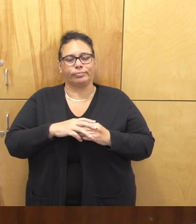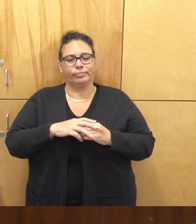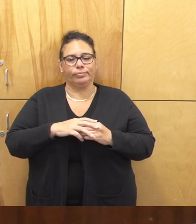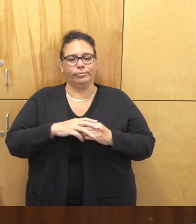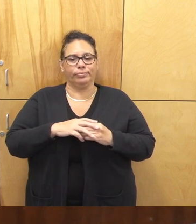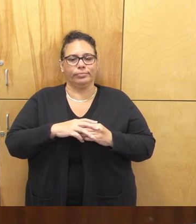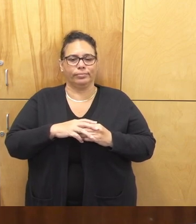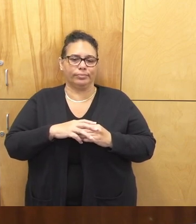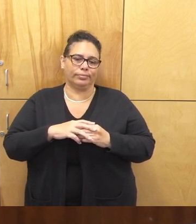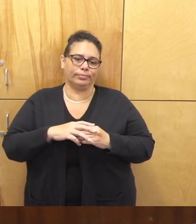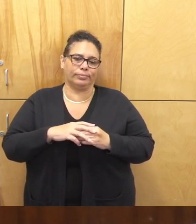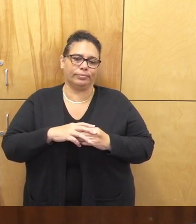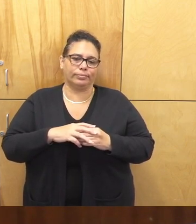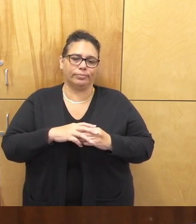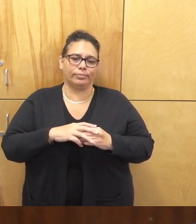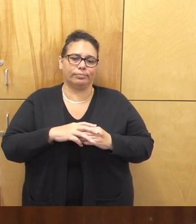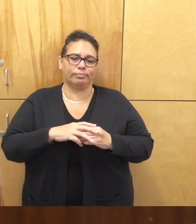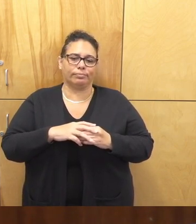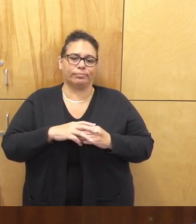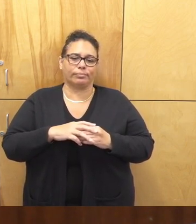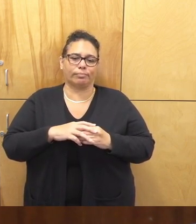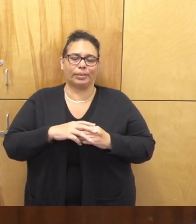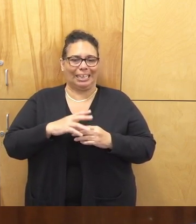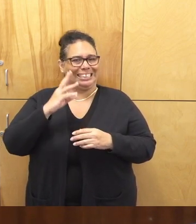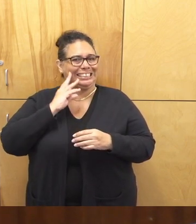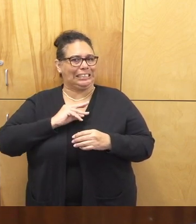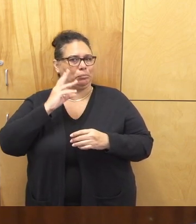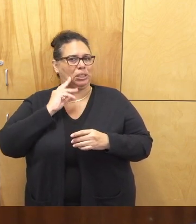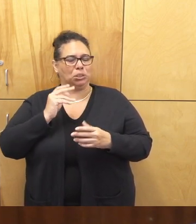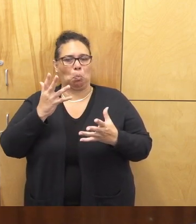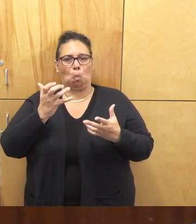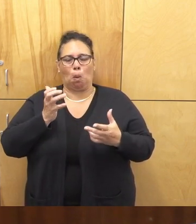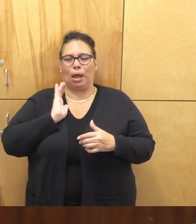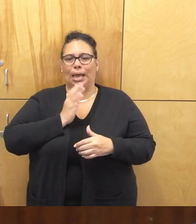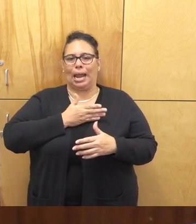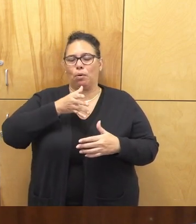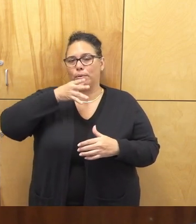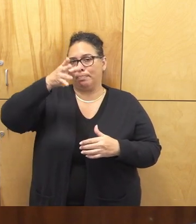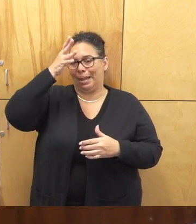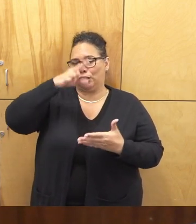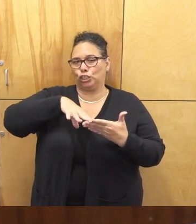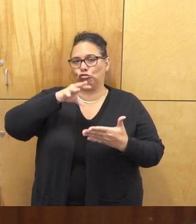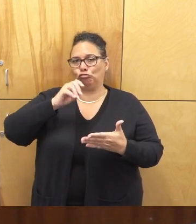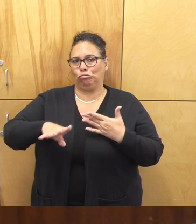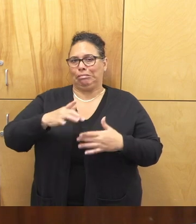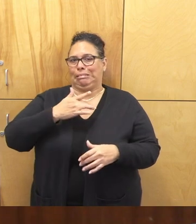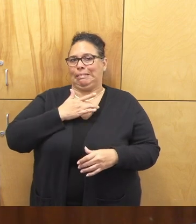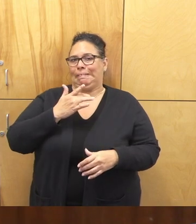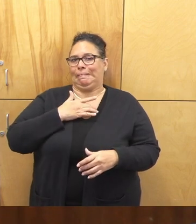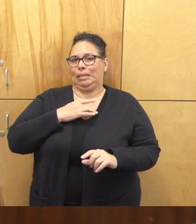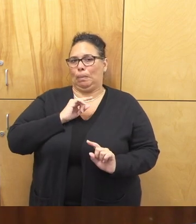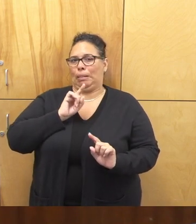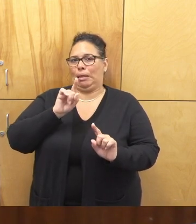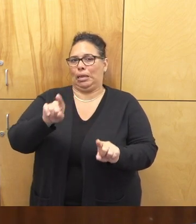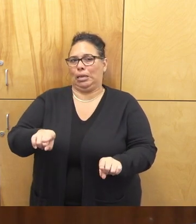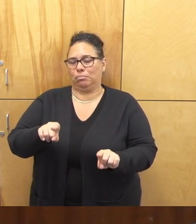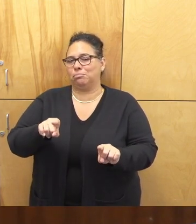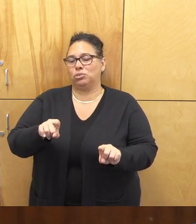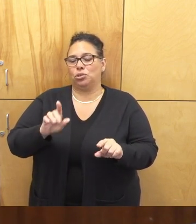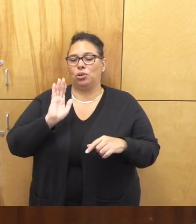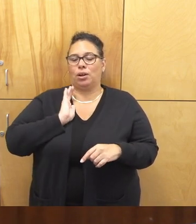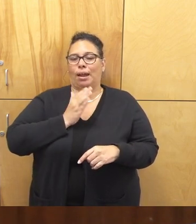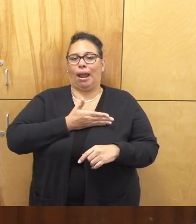the palpable experience that we want our parents and our students to feel when they come to one of